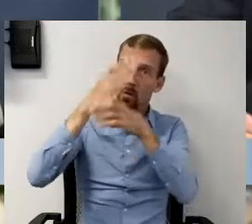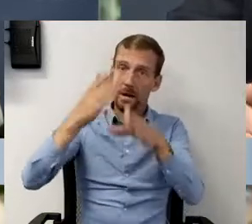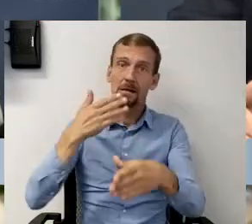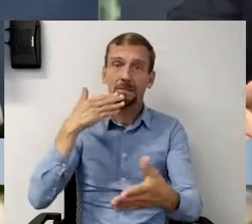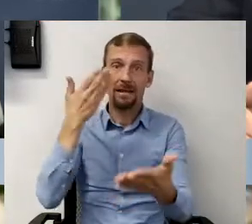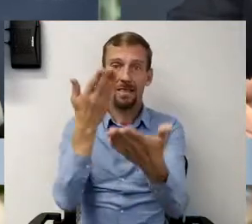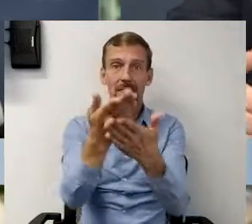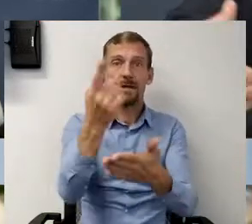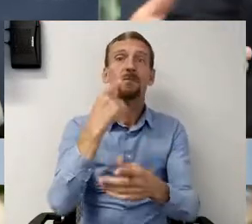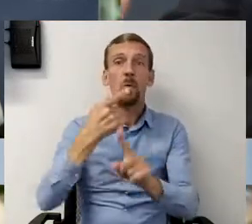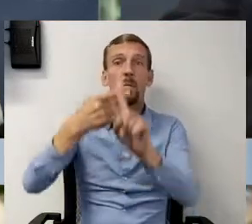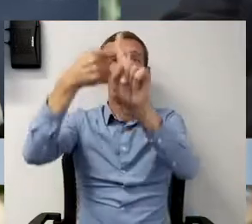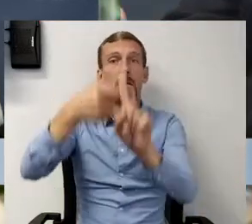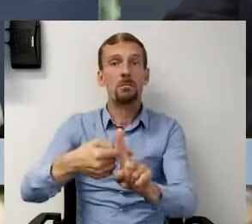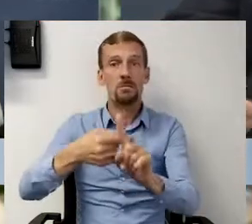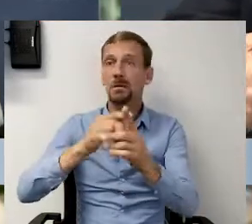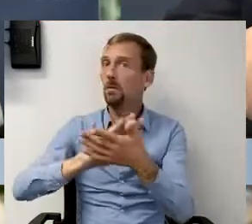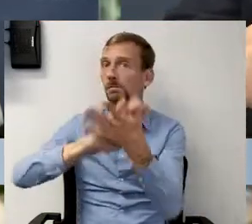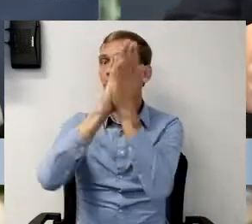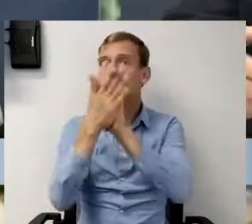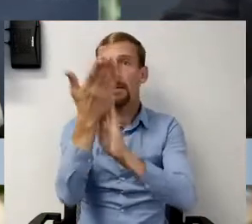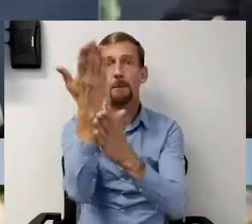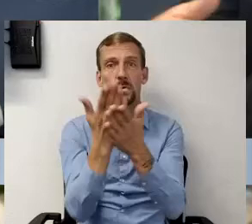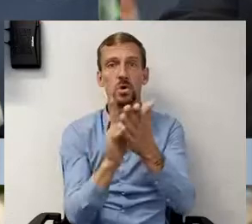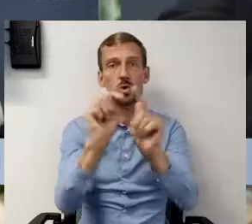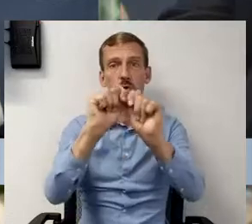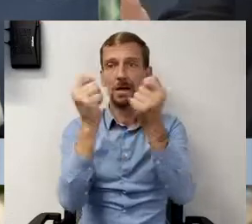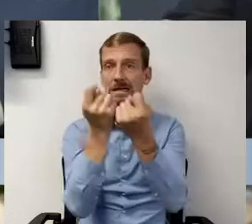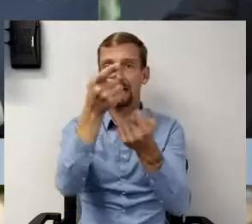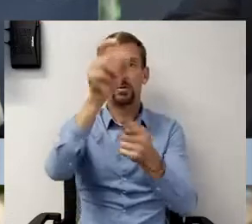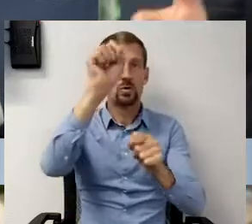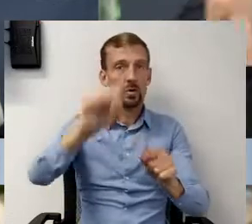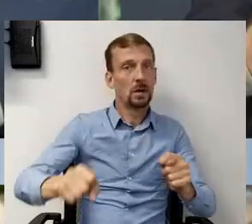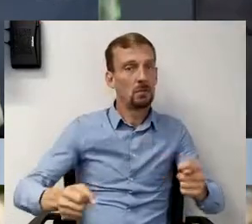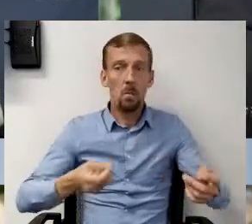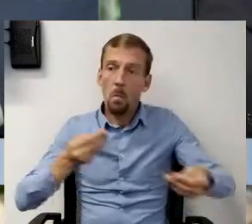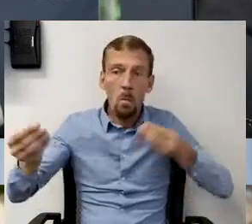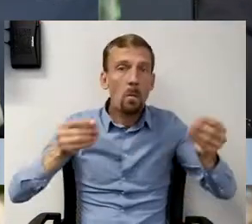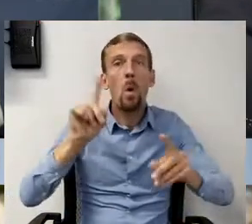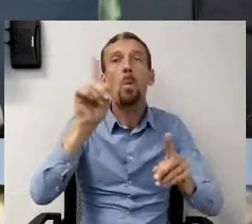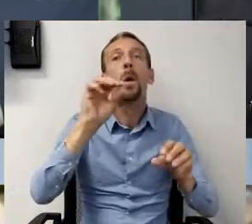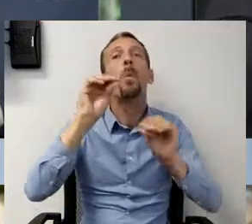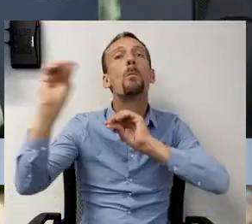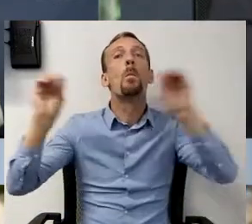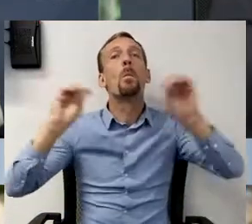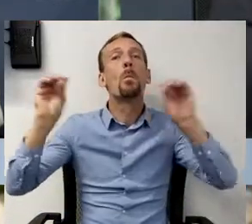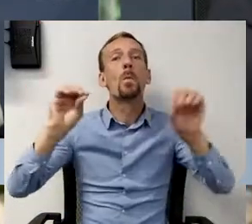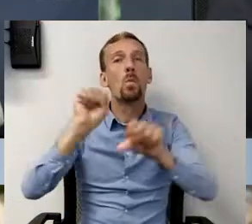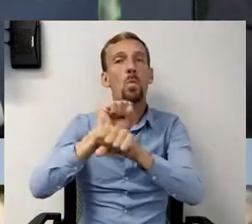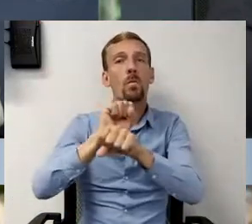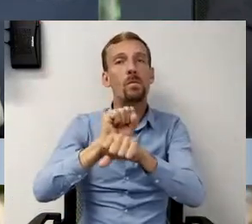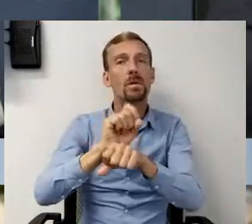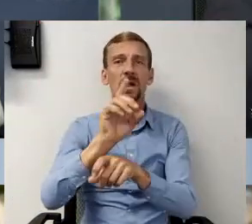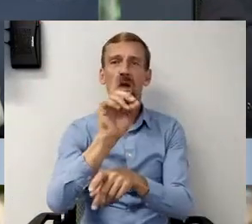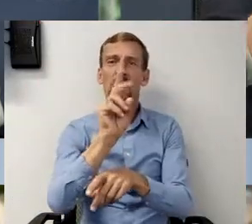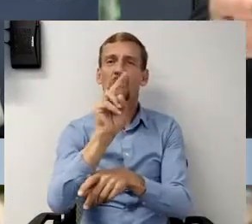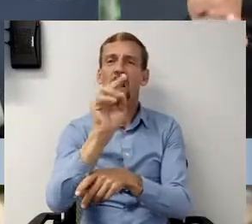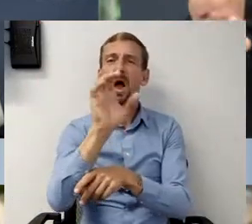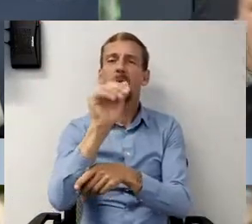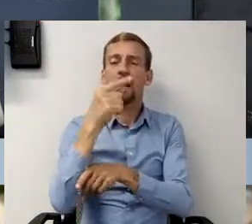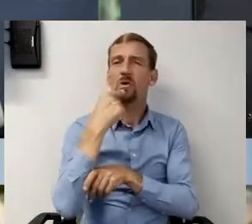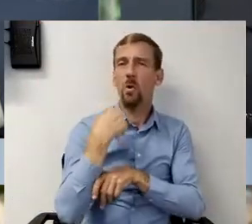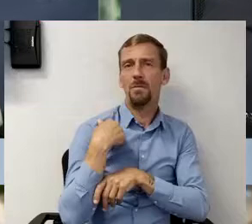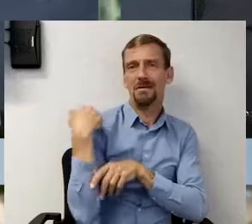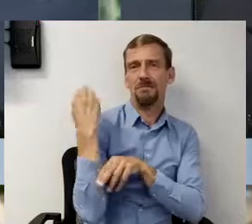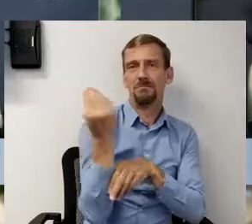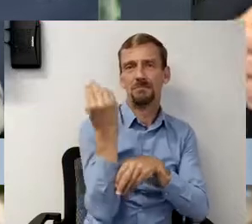1 month. They'll just become part of your team, and you can before we were kind of told, Dr. Duncan was telling me on Monday, they